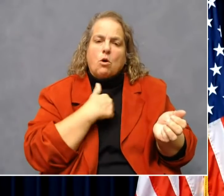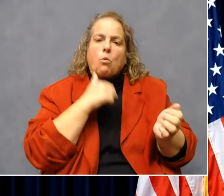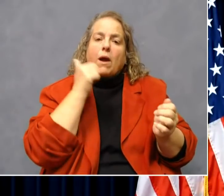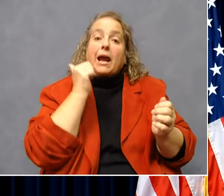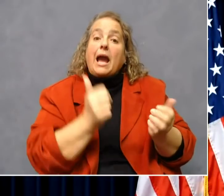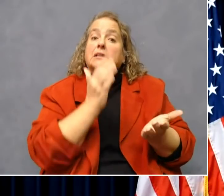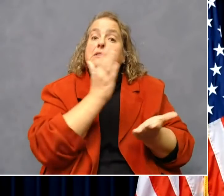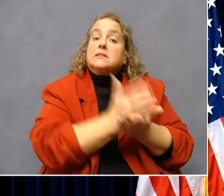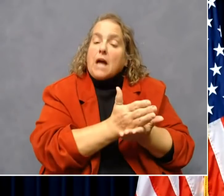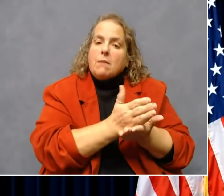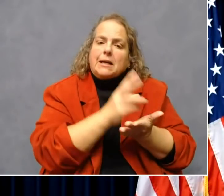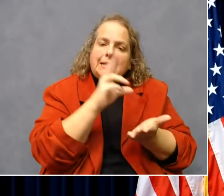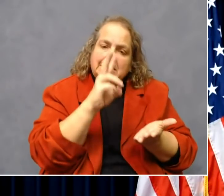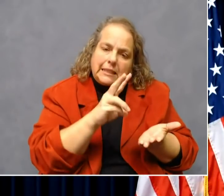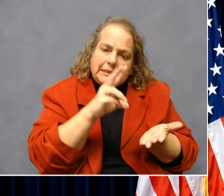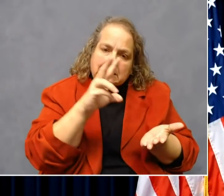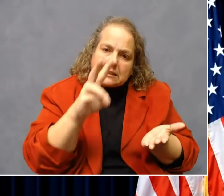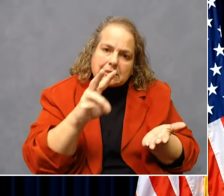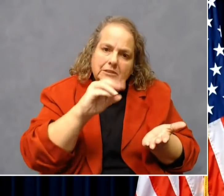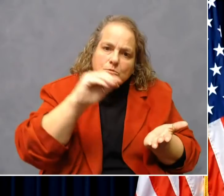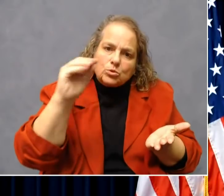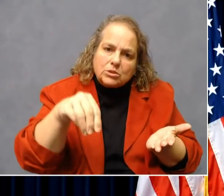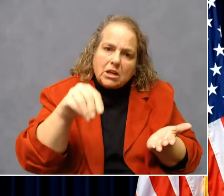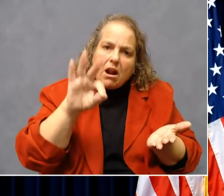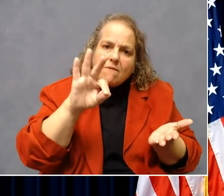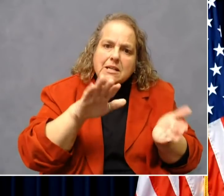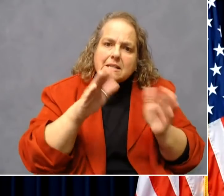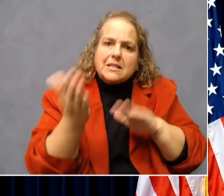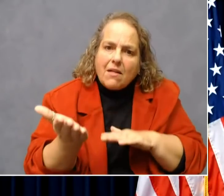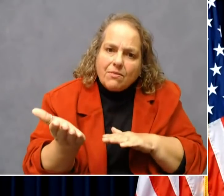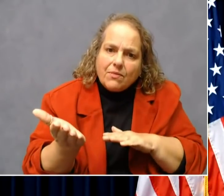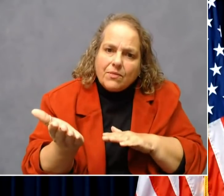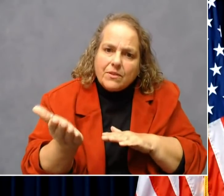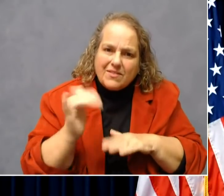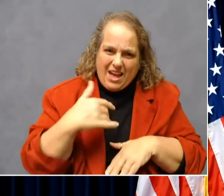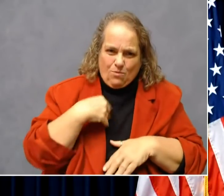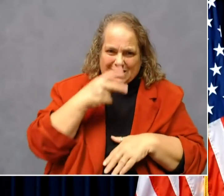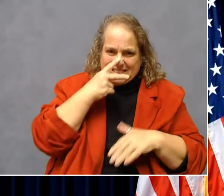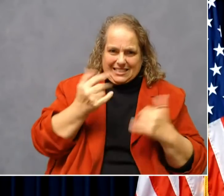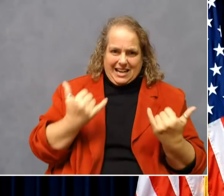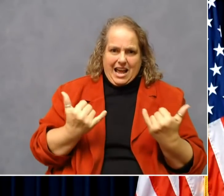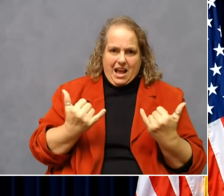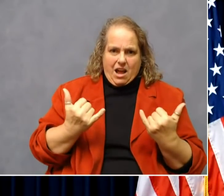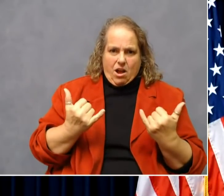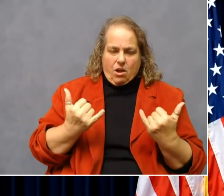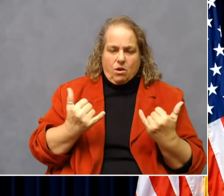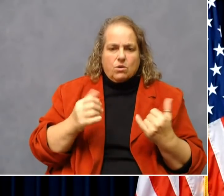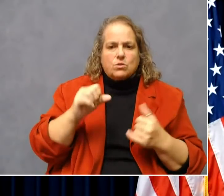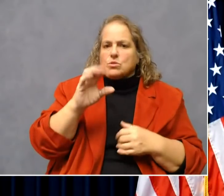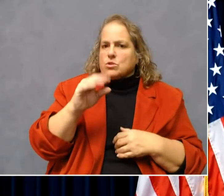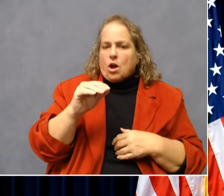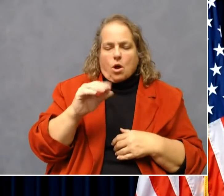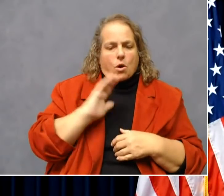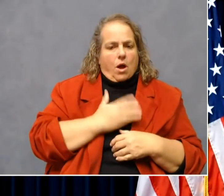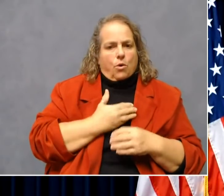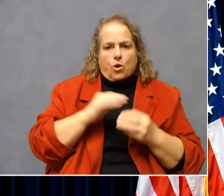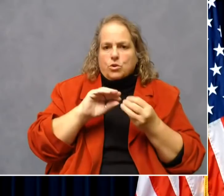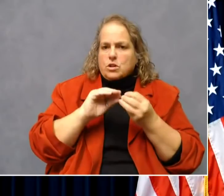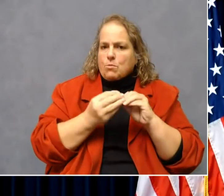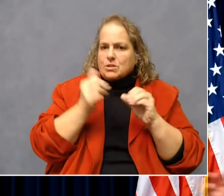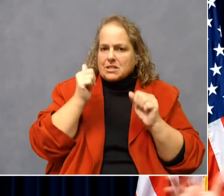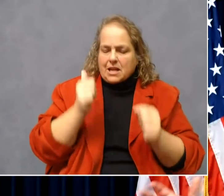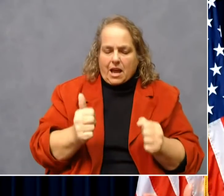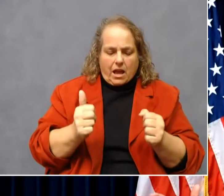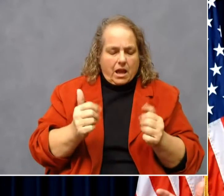66% of the deaths that we are seeing right now. So our numbers can dramatically change, and we